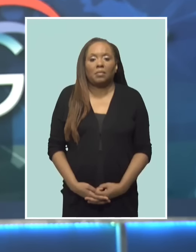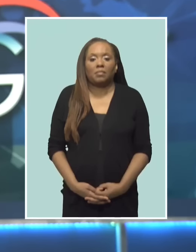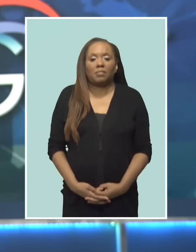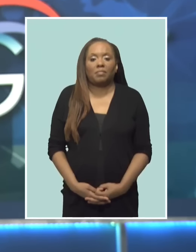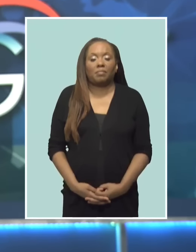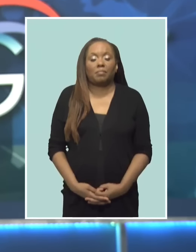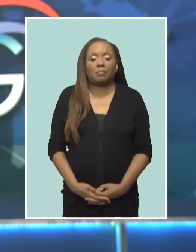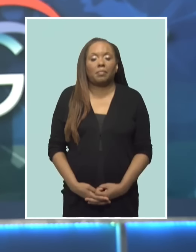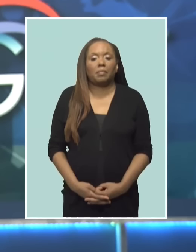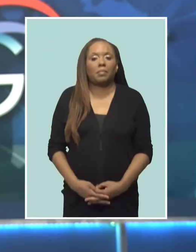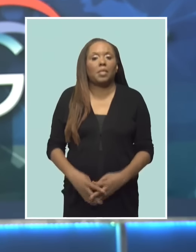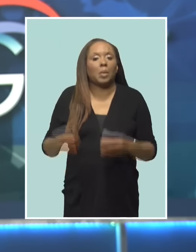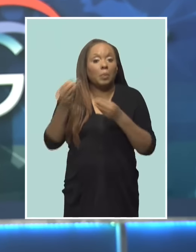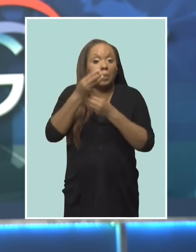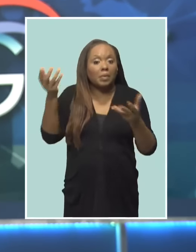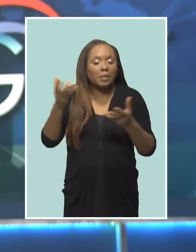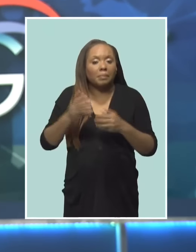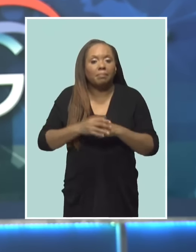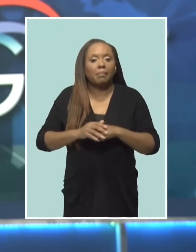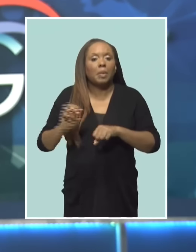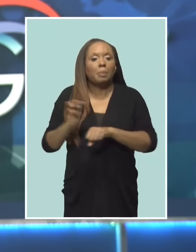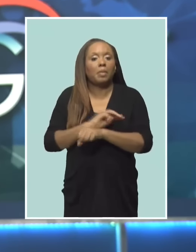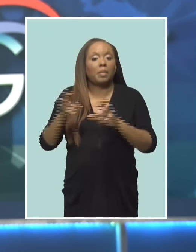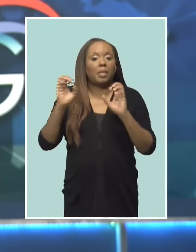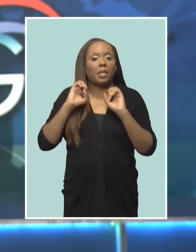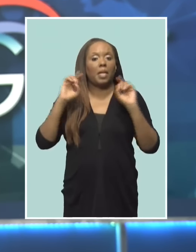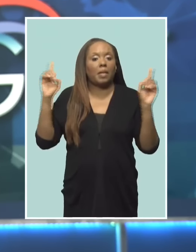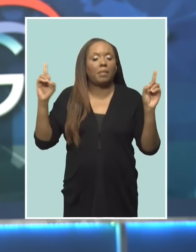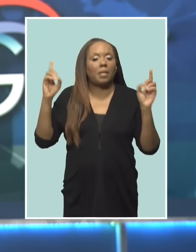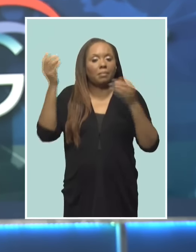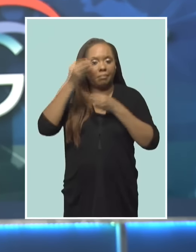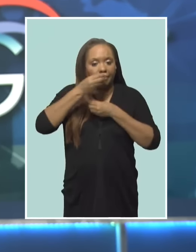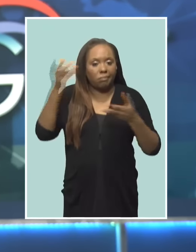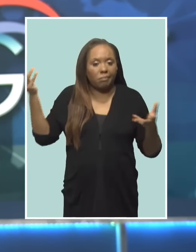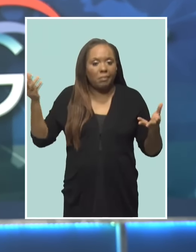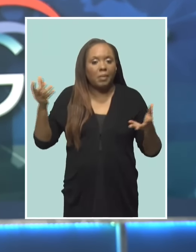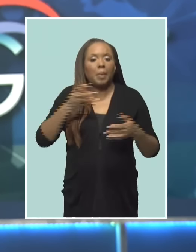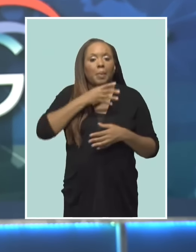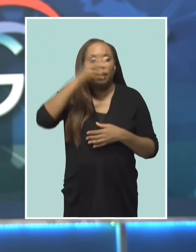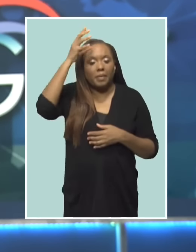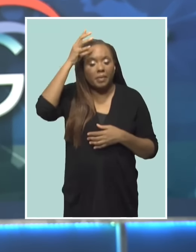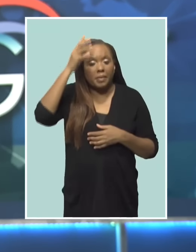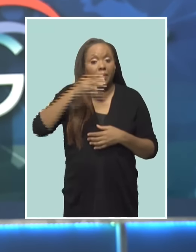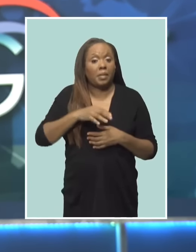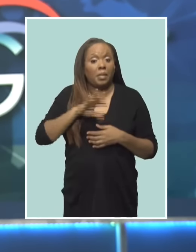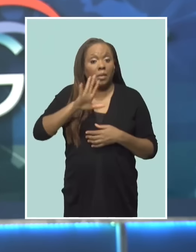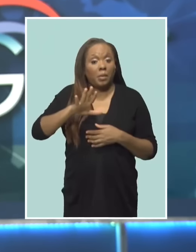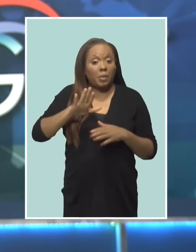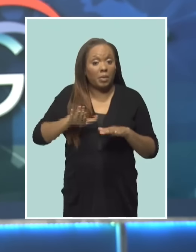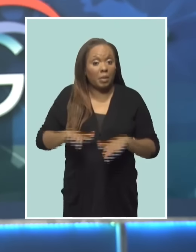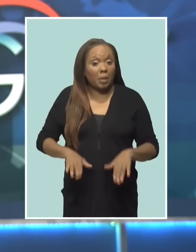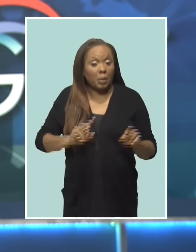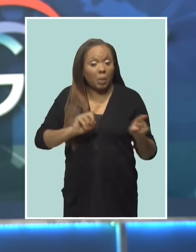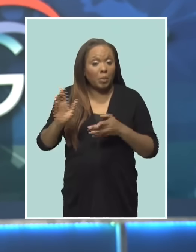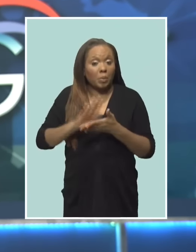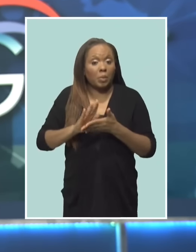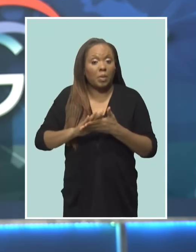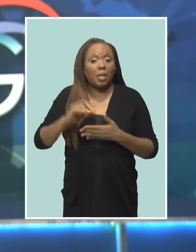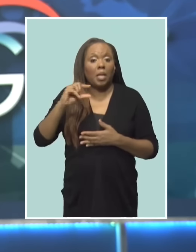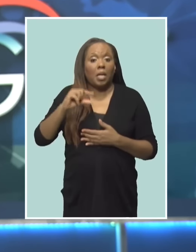Well, this story just in, the Ministry of Education is advising parents and guardians of students of the Grantley Adams Memorial School that